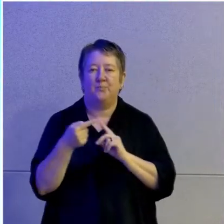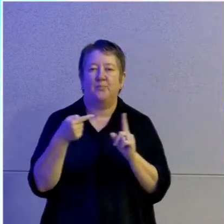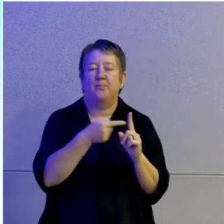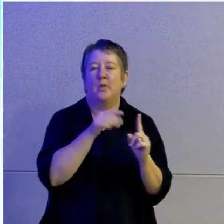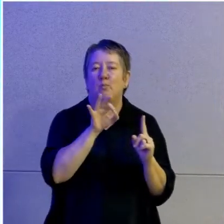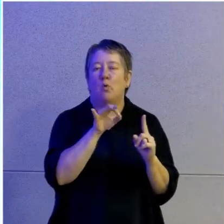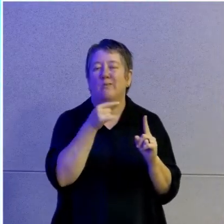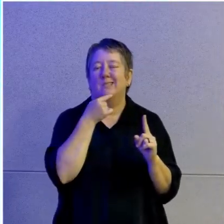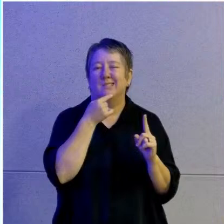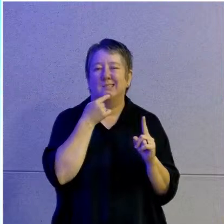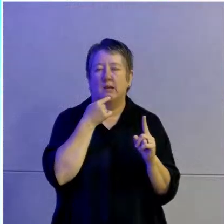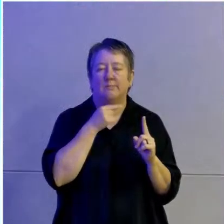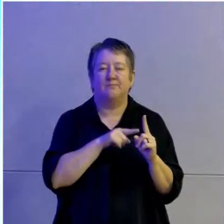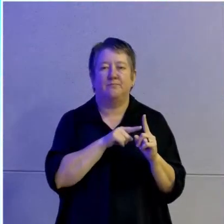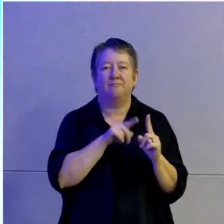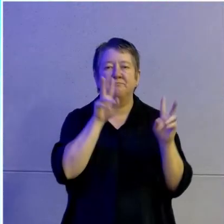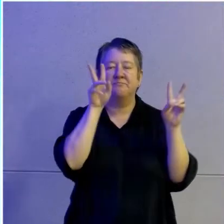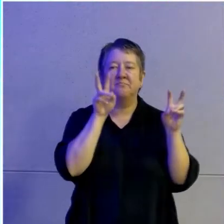he talked about the